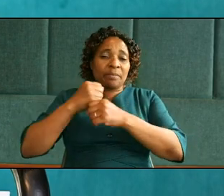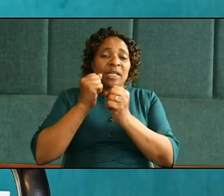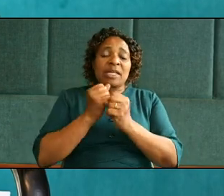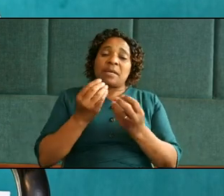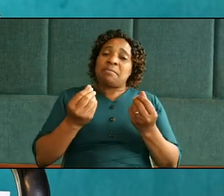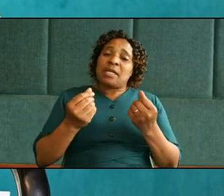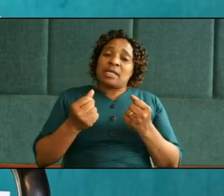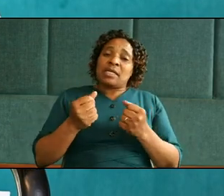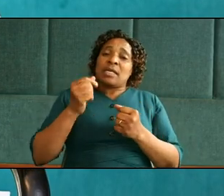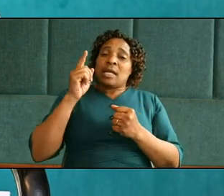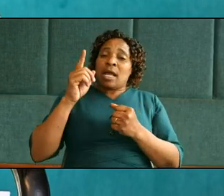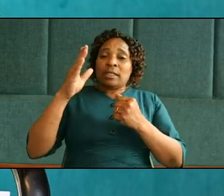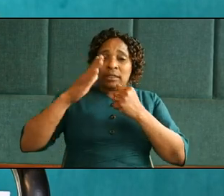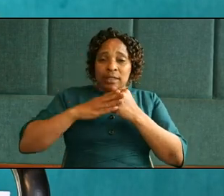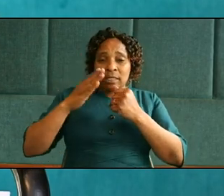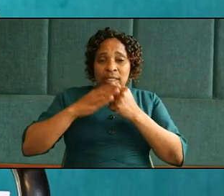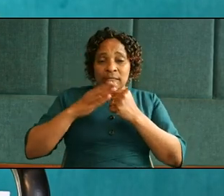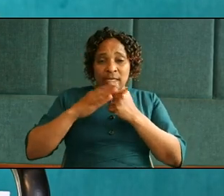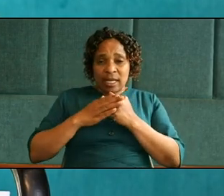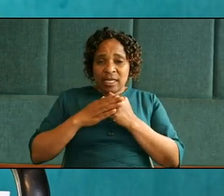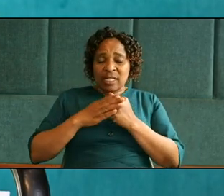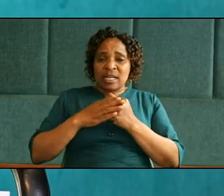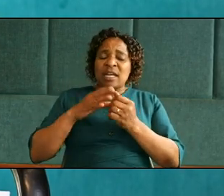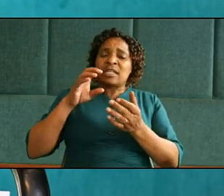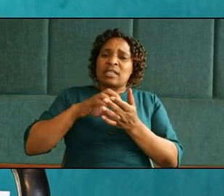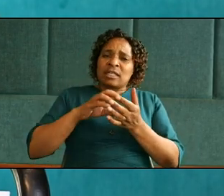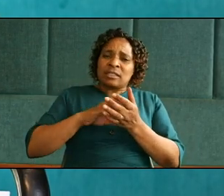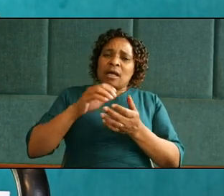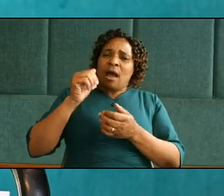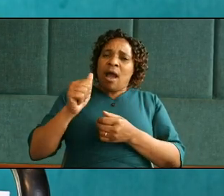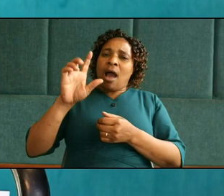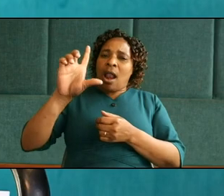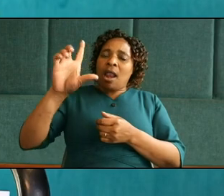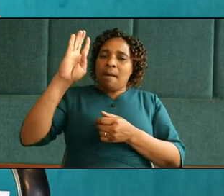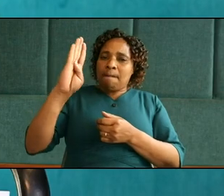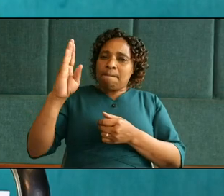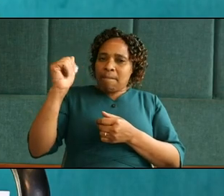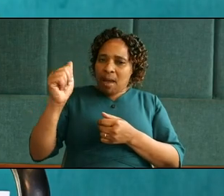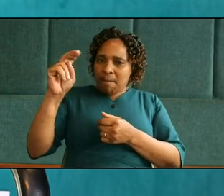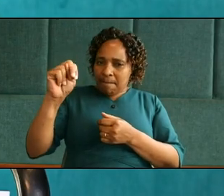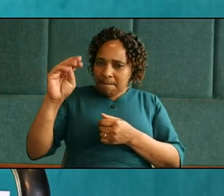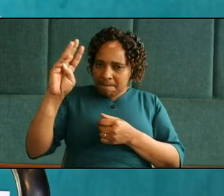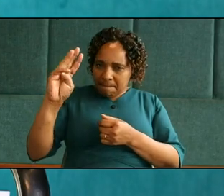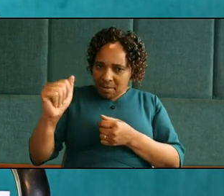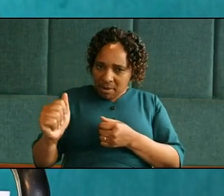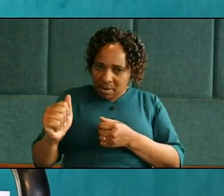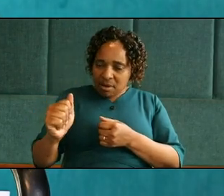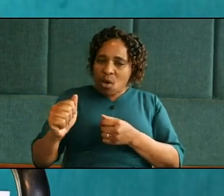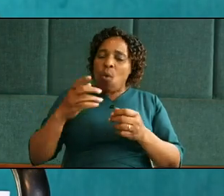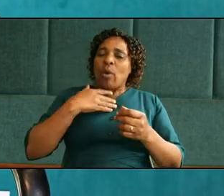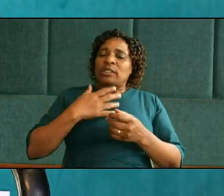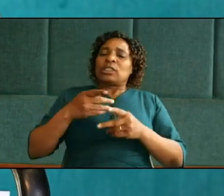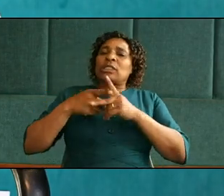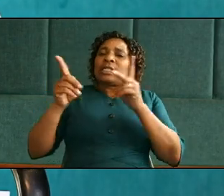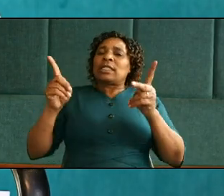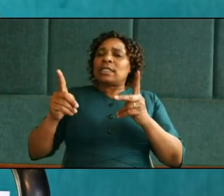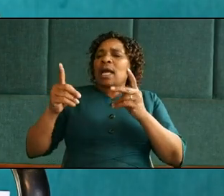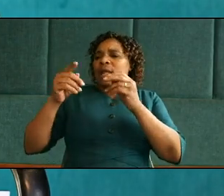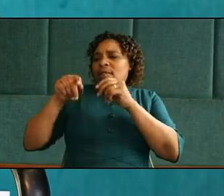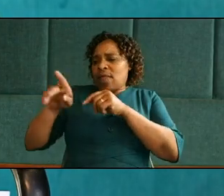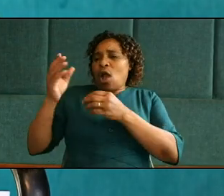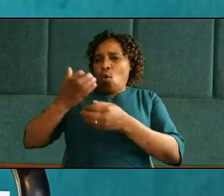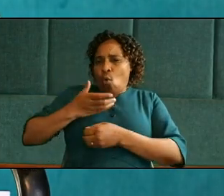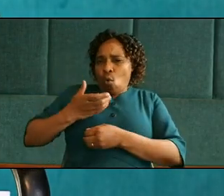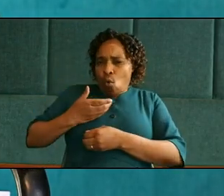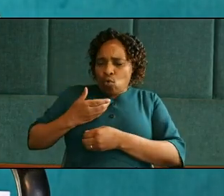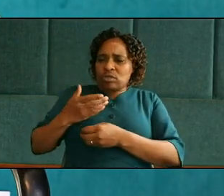in 1999, the state of Alabama considered launching its own national lottery kind of a thing.